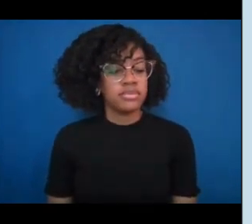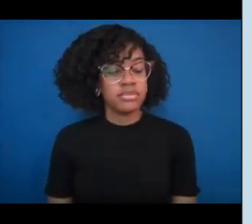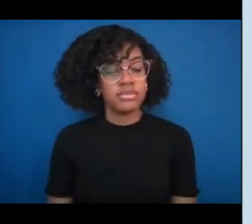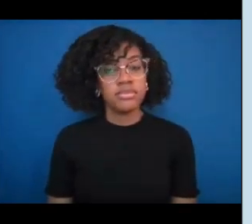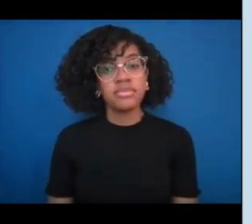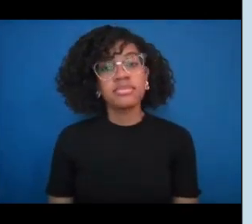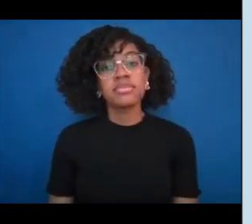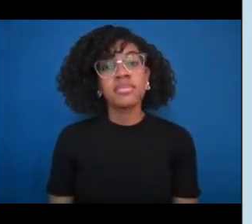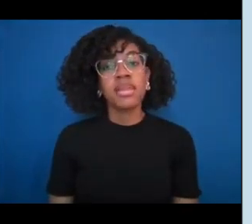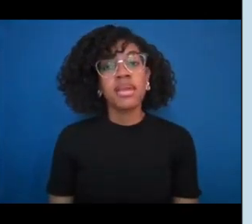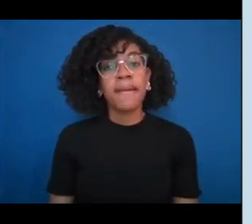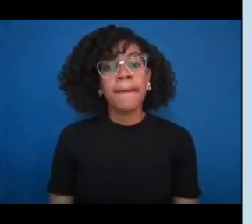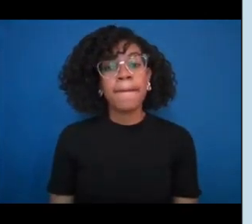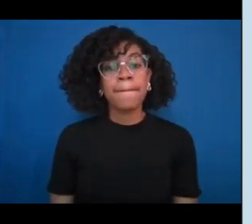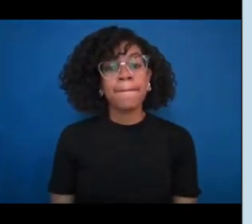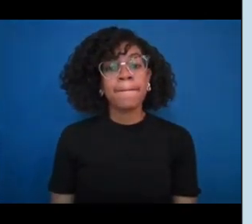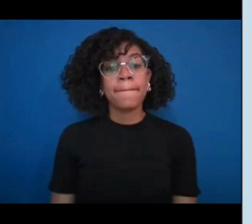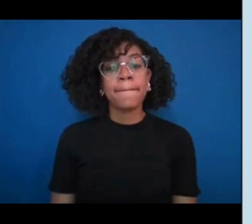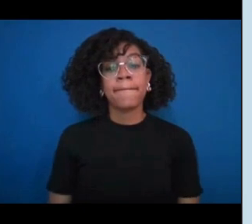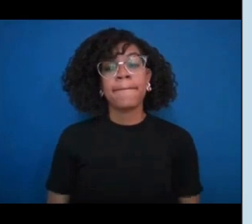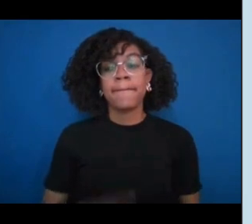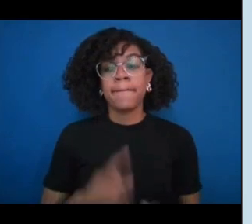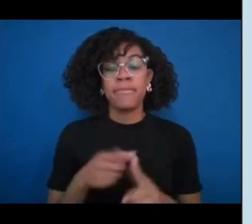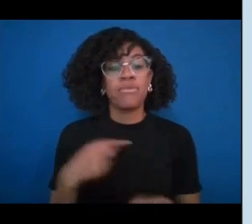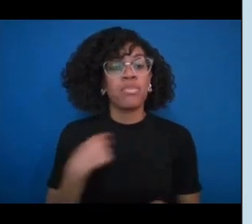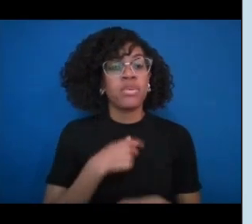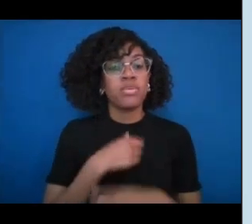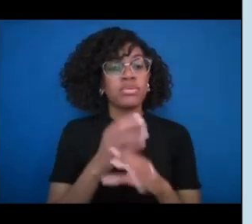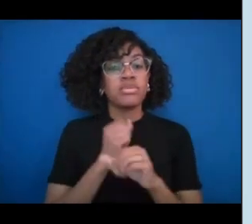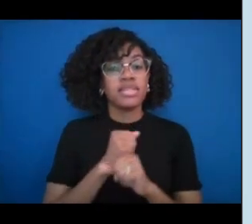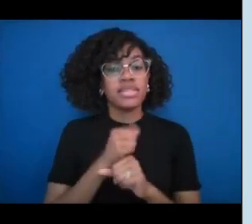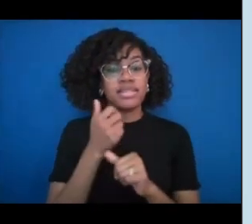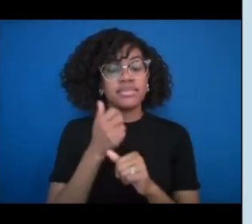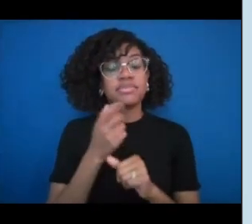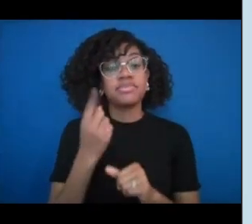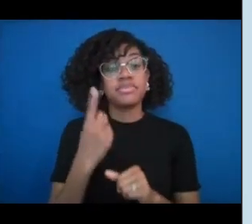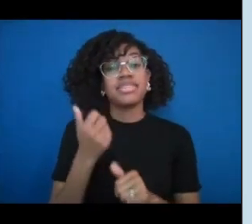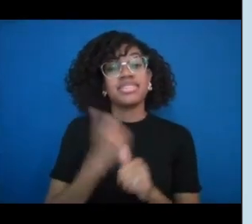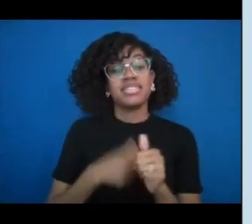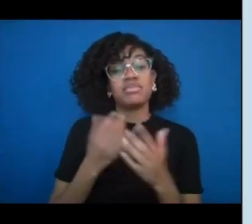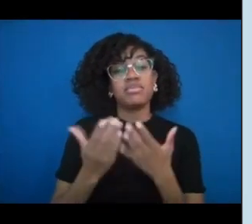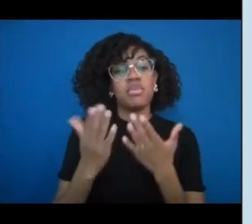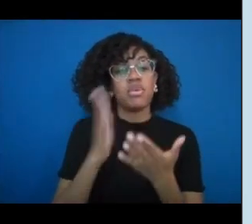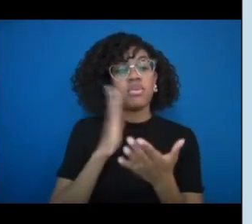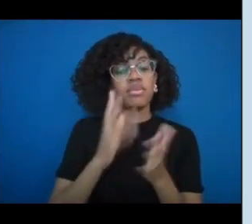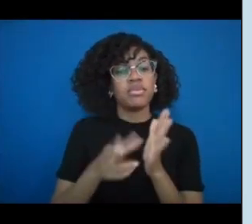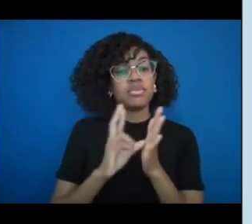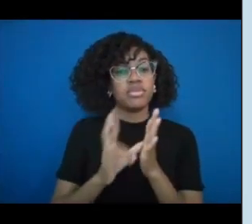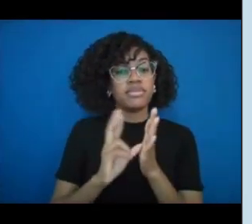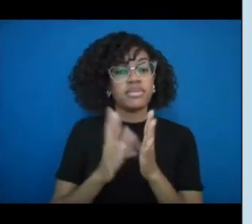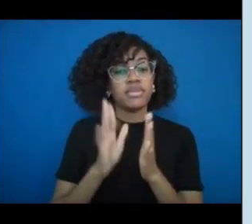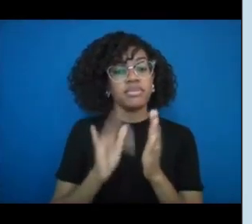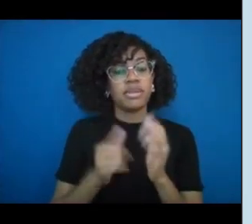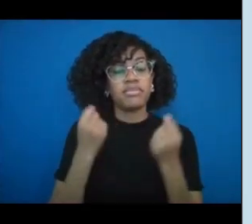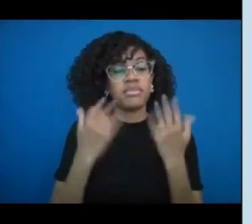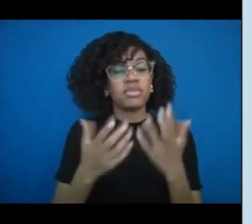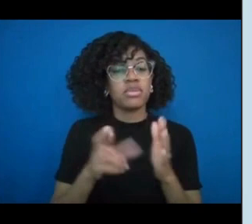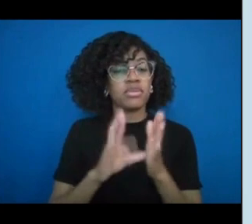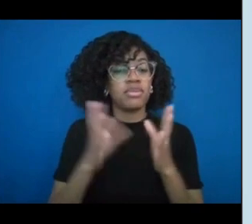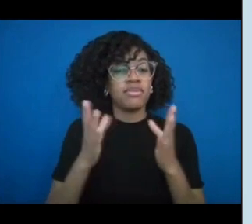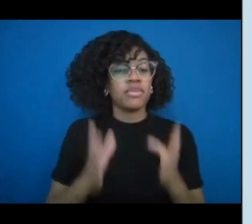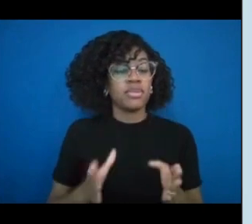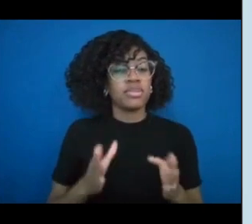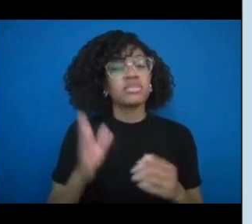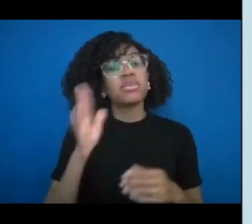Once those we receive, each proposal will be reviewed by multiple reviewers. They'll rank